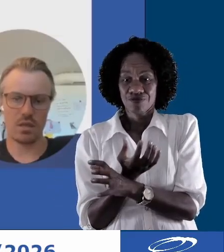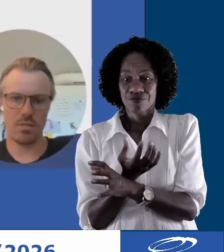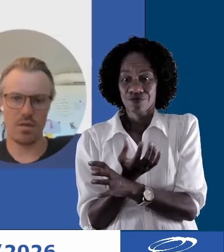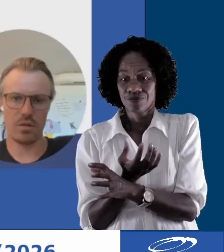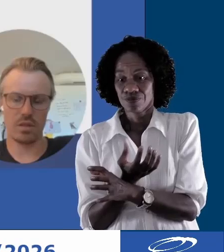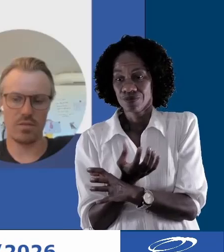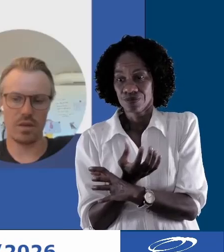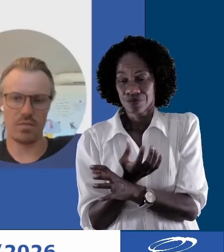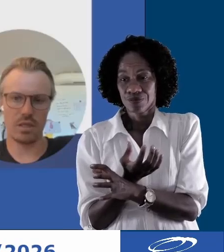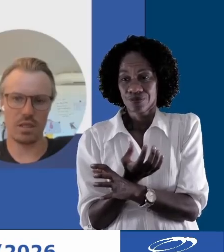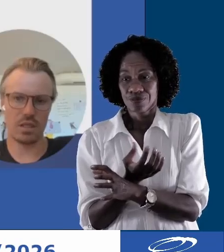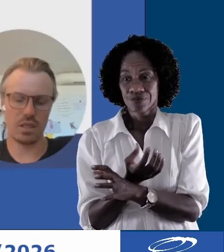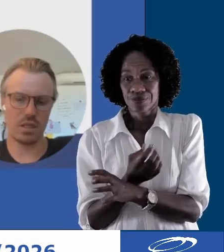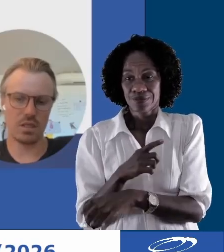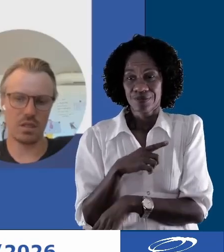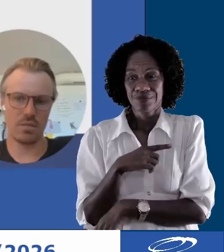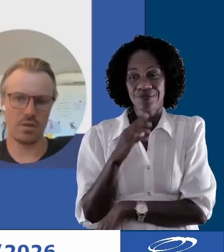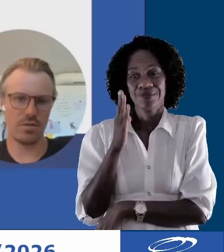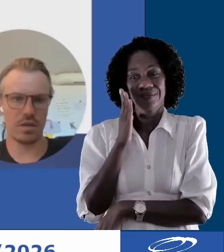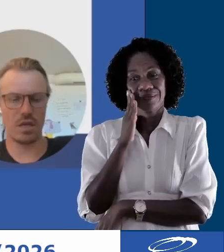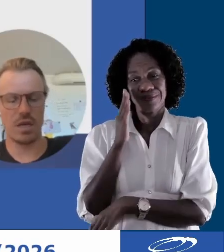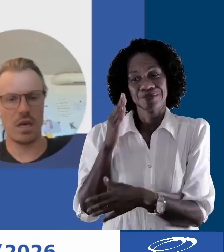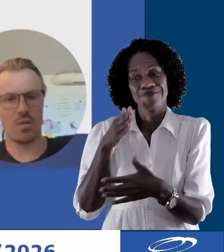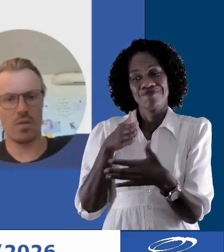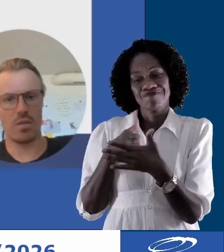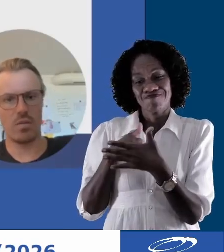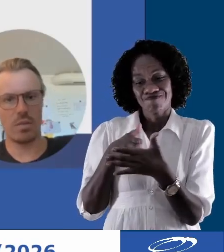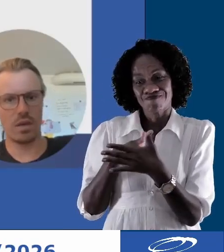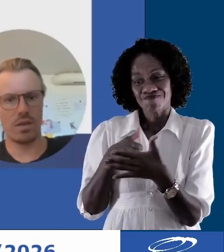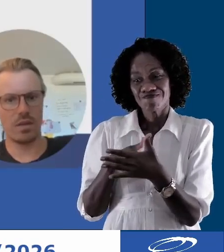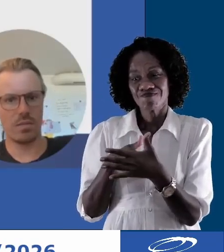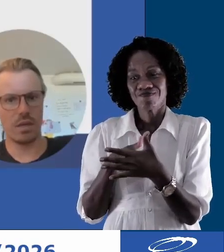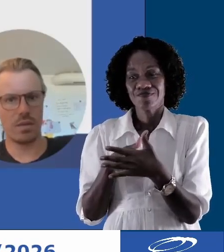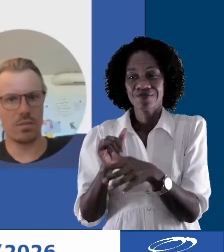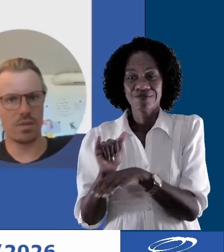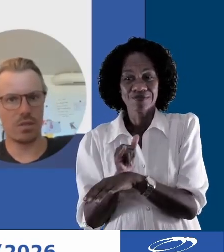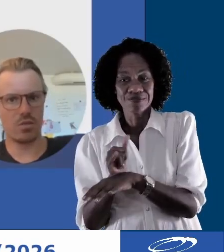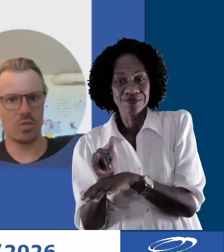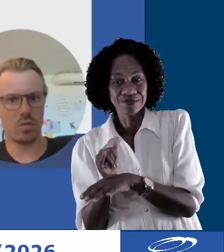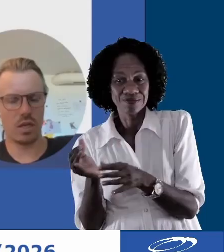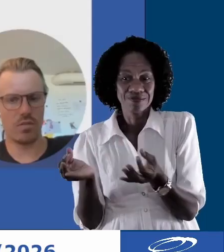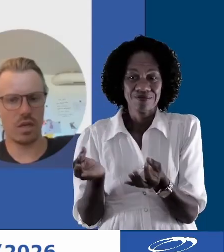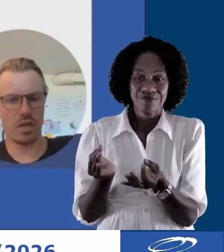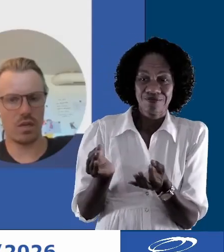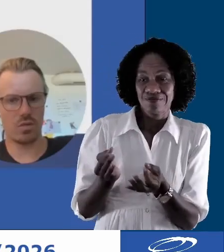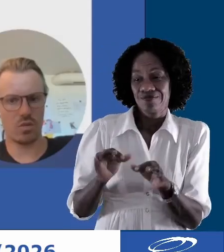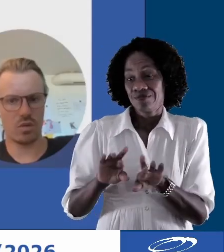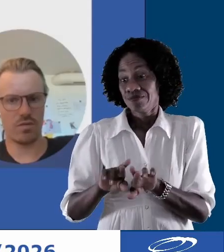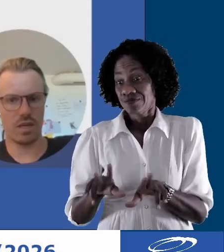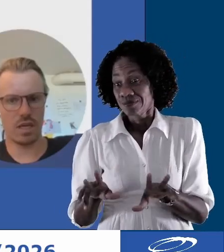has method-specific limitation and it's not perfect. However, we believe that it may be the best tool we have right now